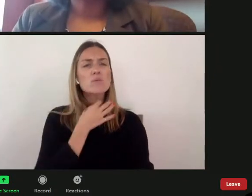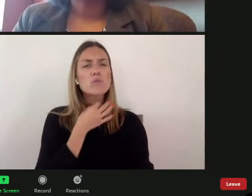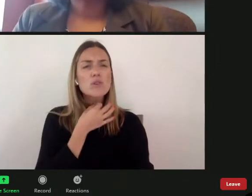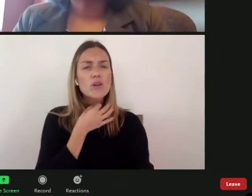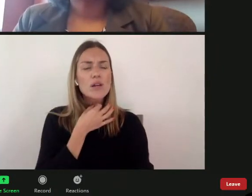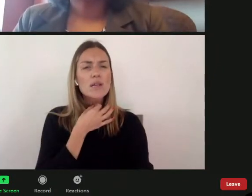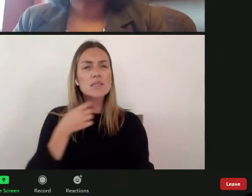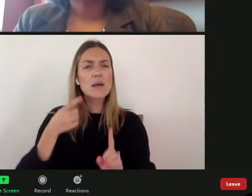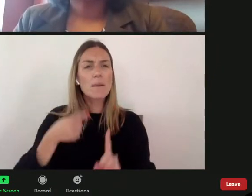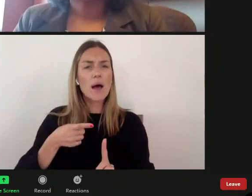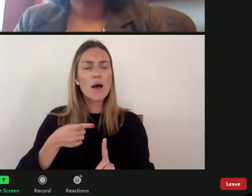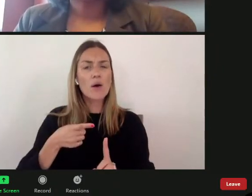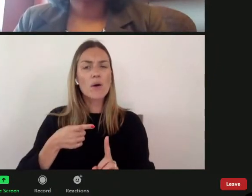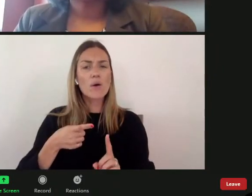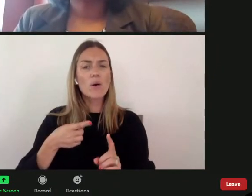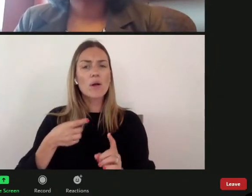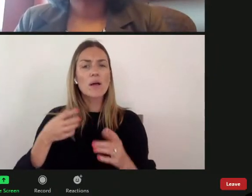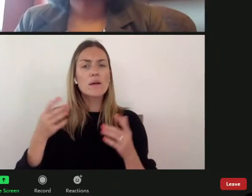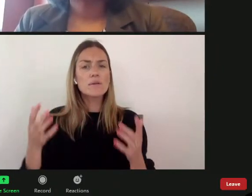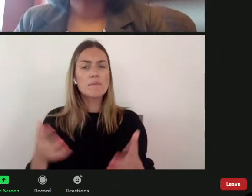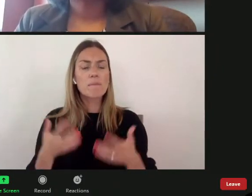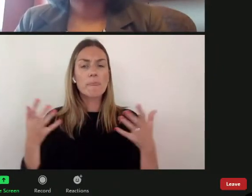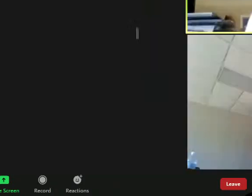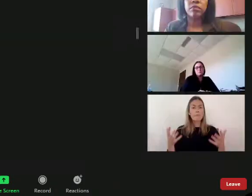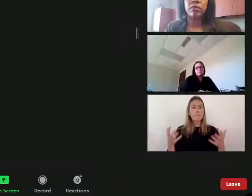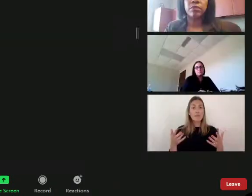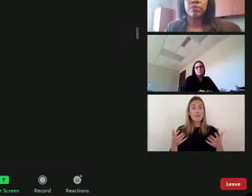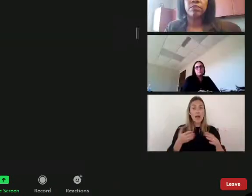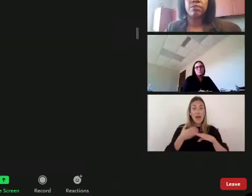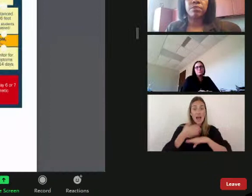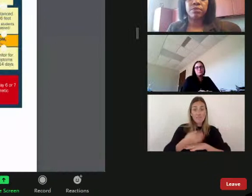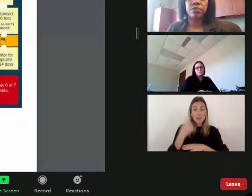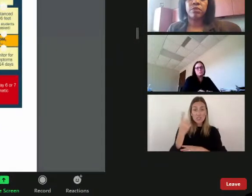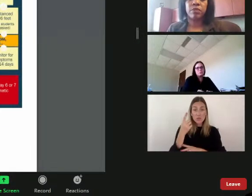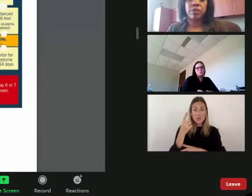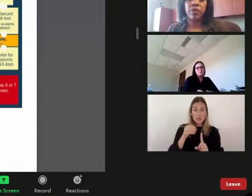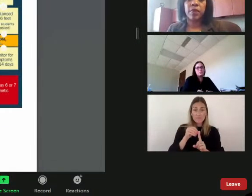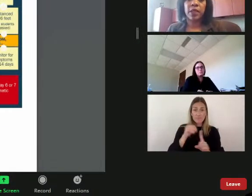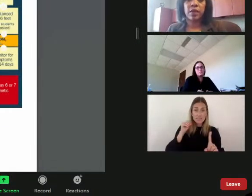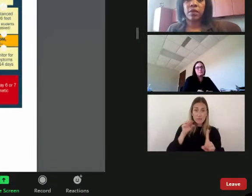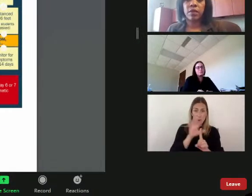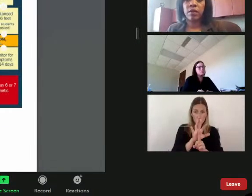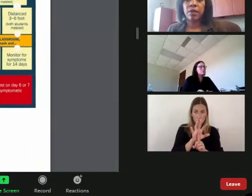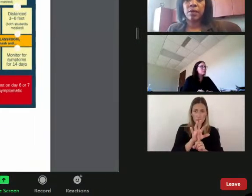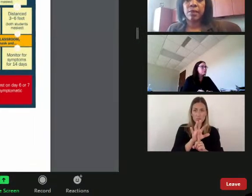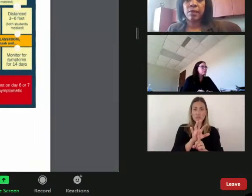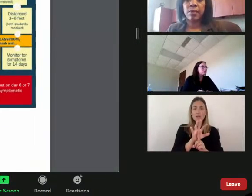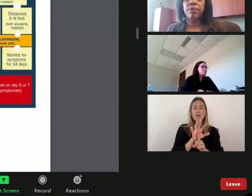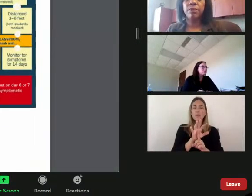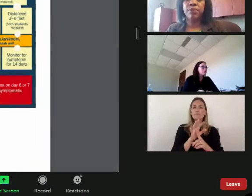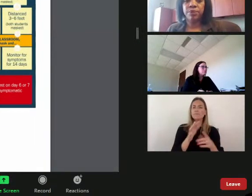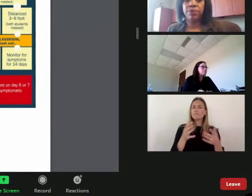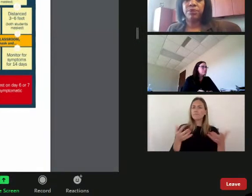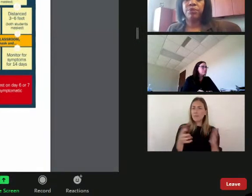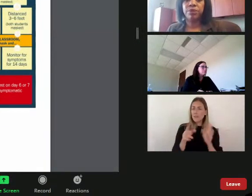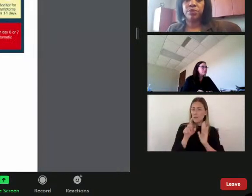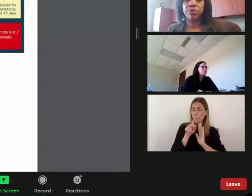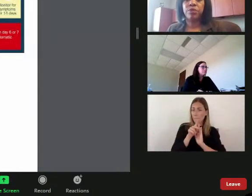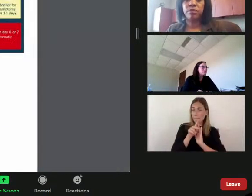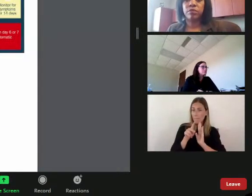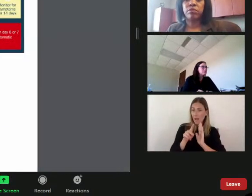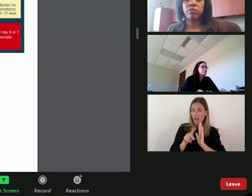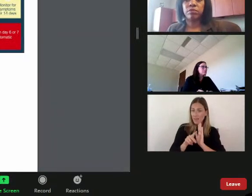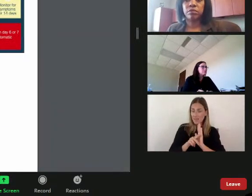about is, once somebody's been exposed, like my son, what are the policies that you